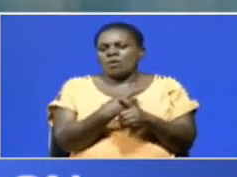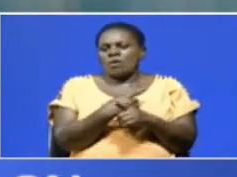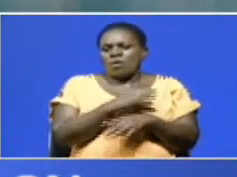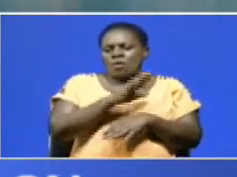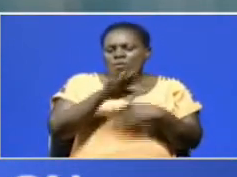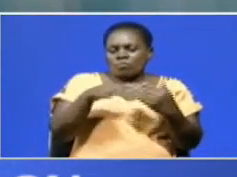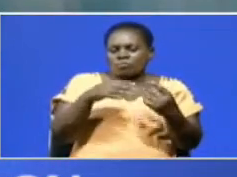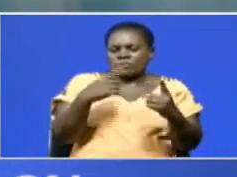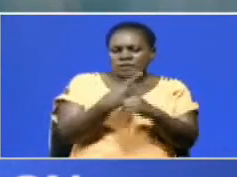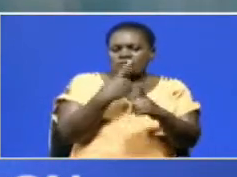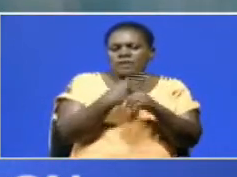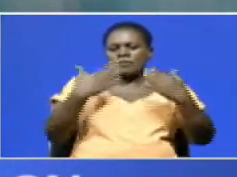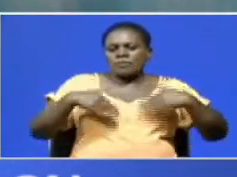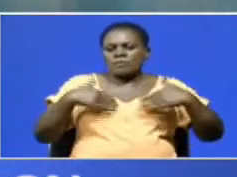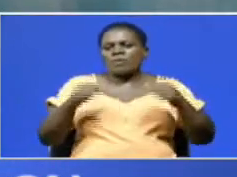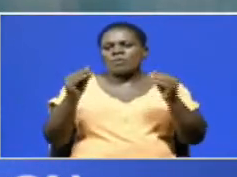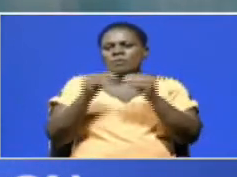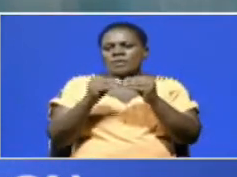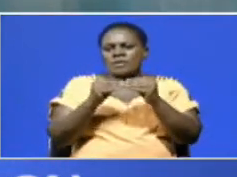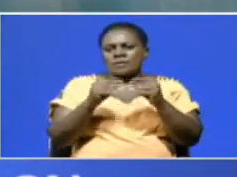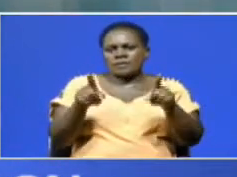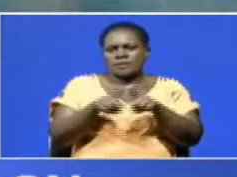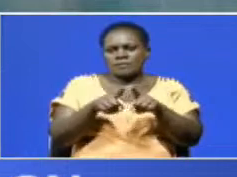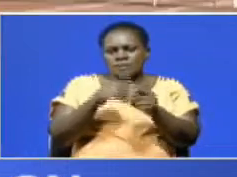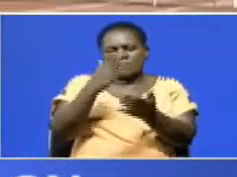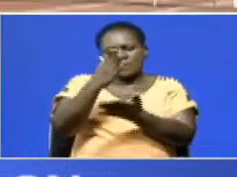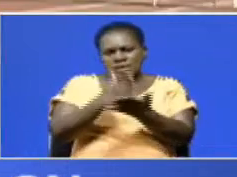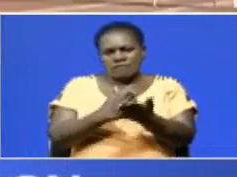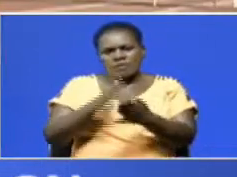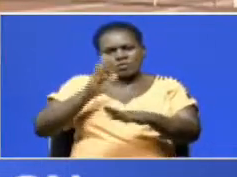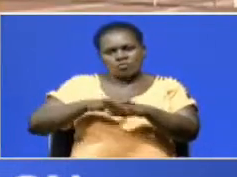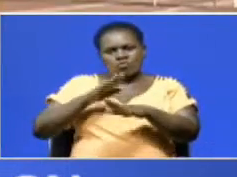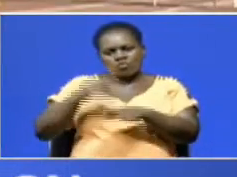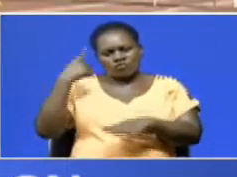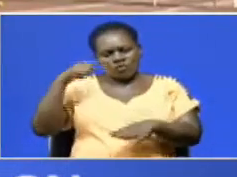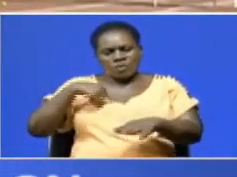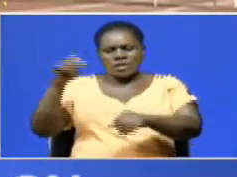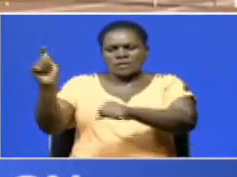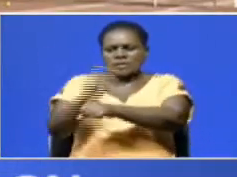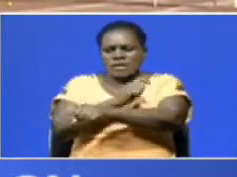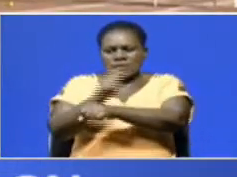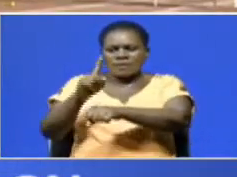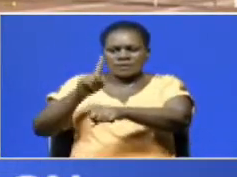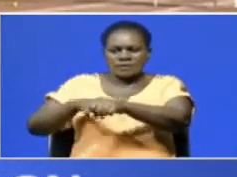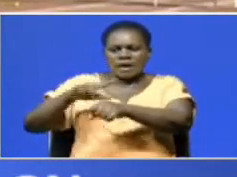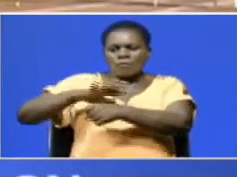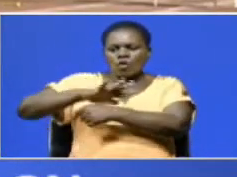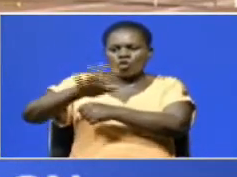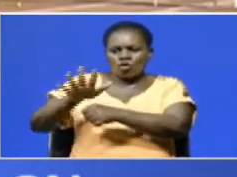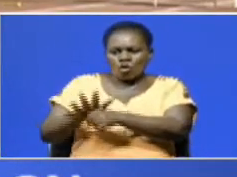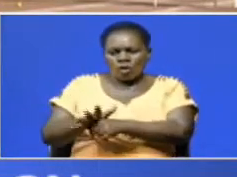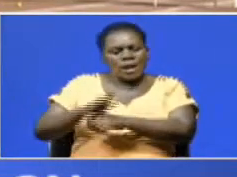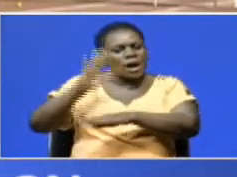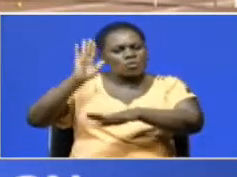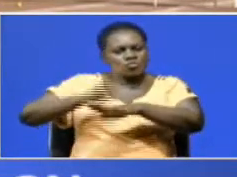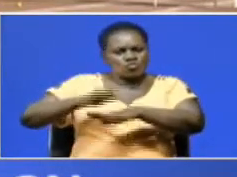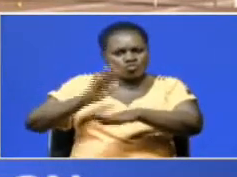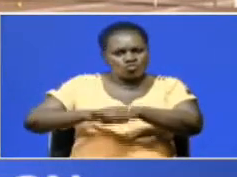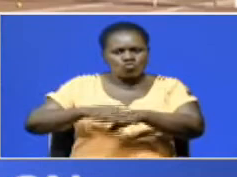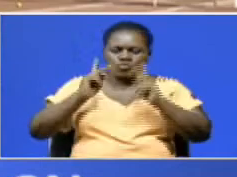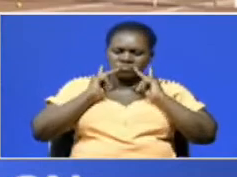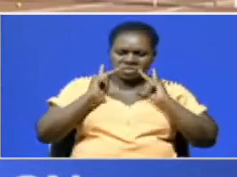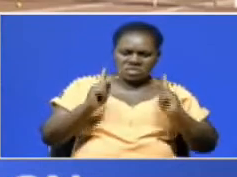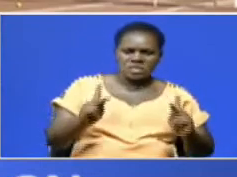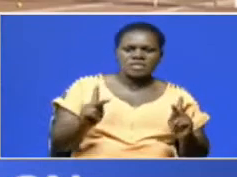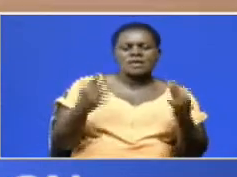playing different players, and being in the semi is quite good for me. Training through the pandemic period was fruitful and peaceful for